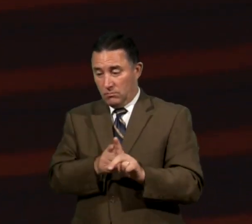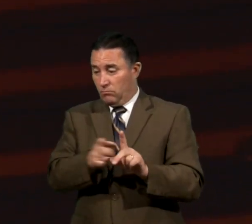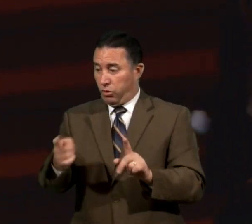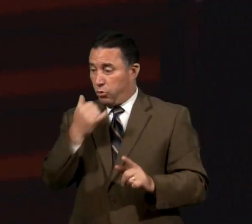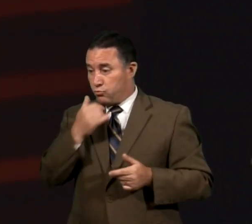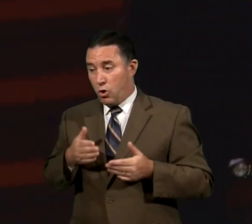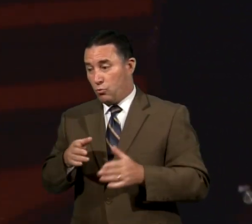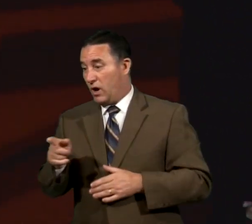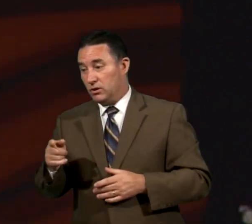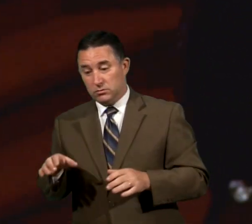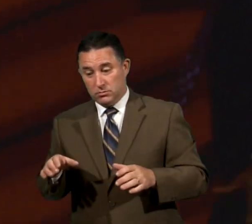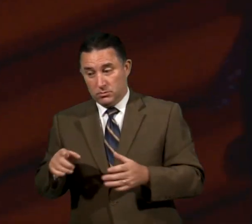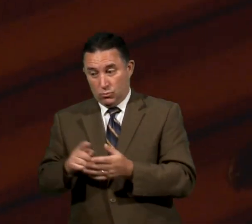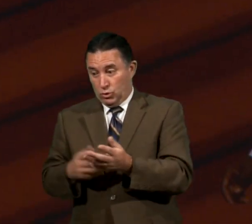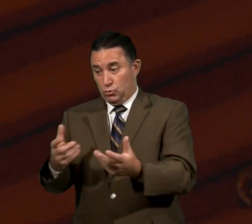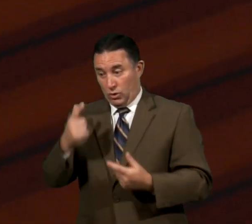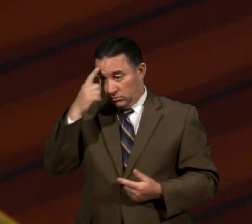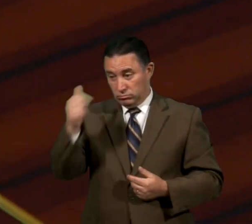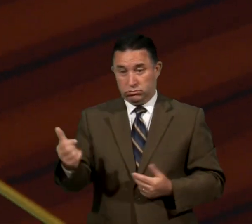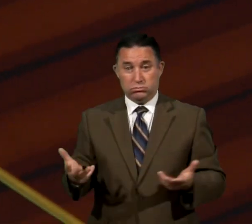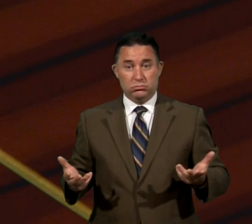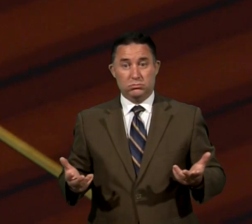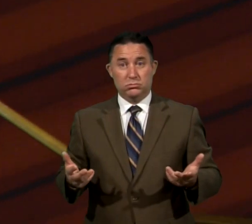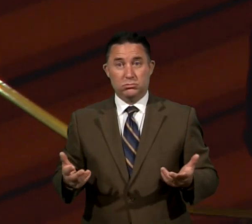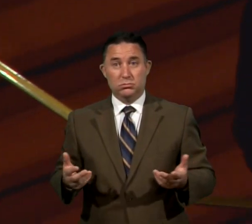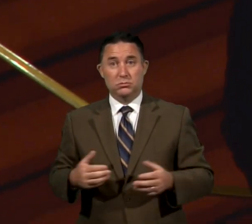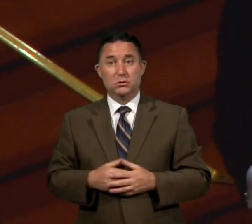wrong direction. Do what you will with that.